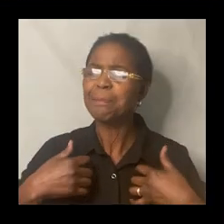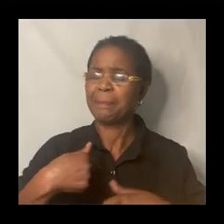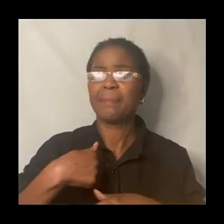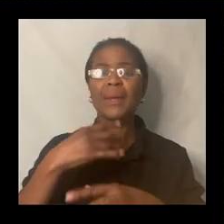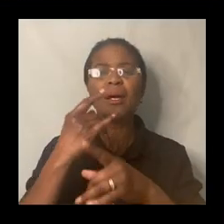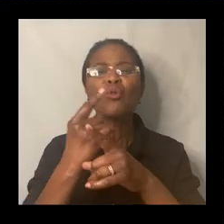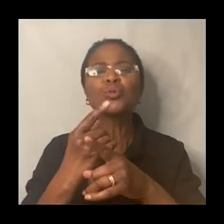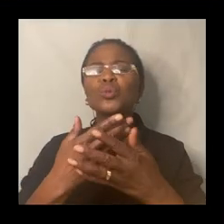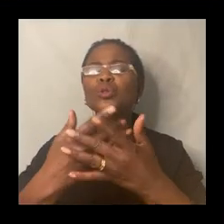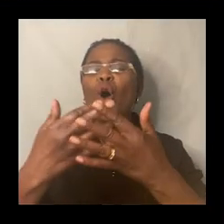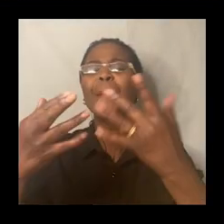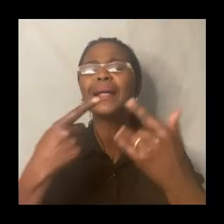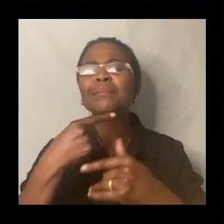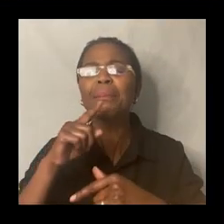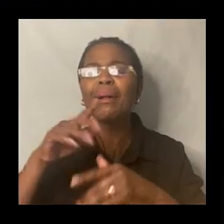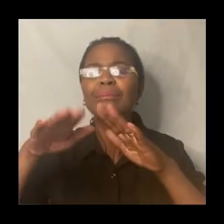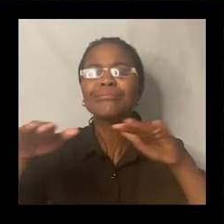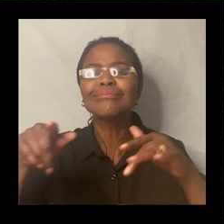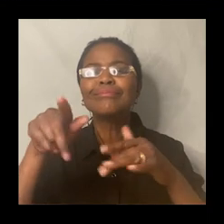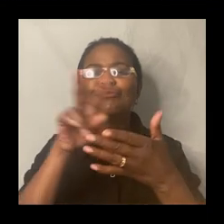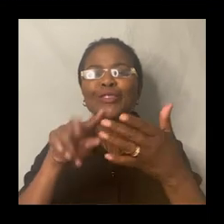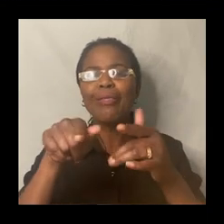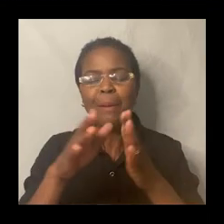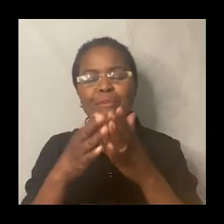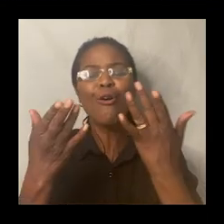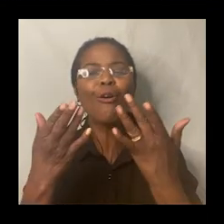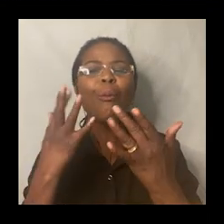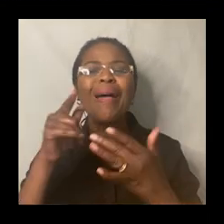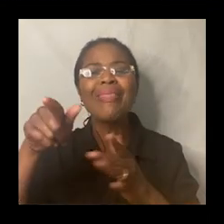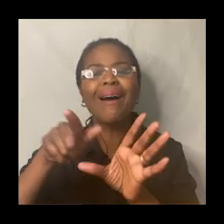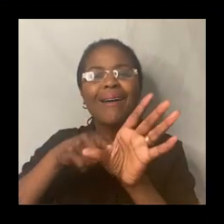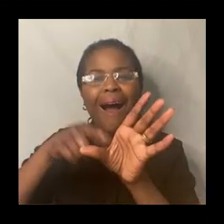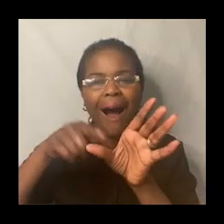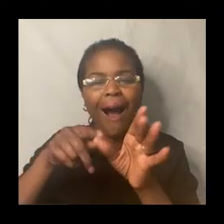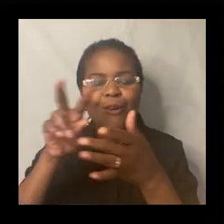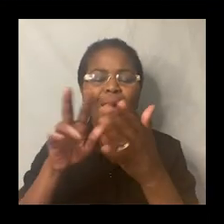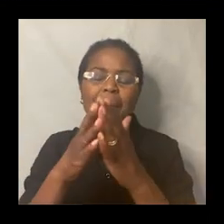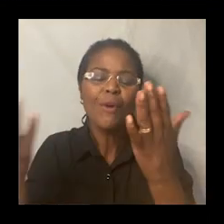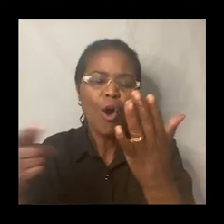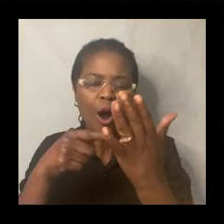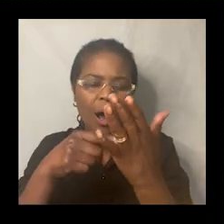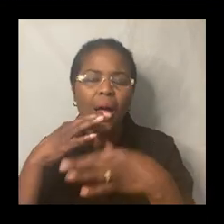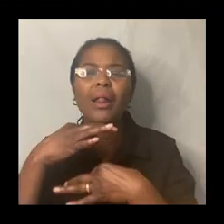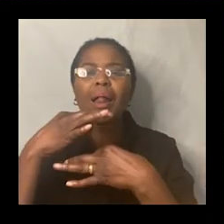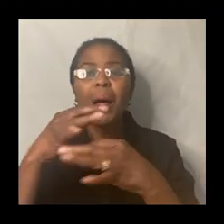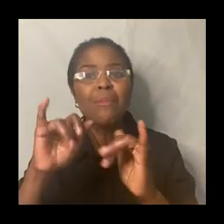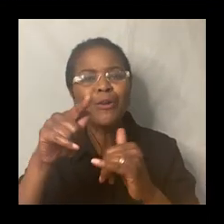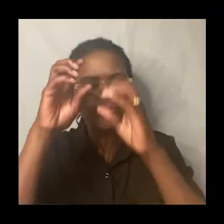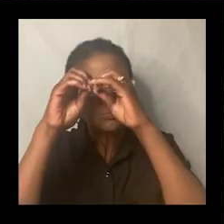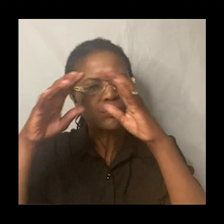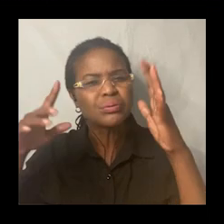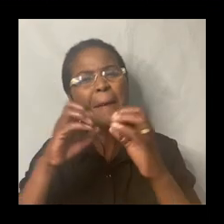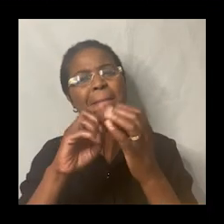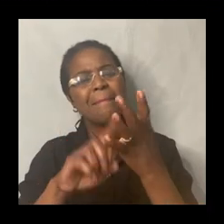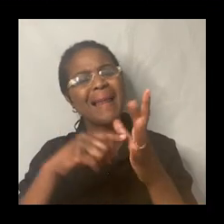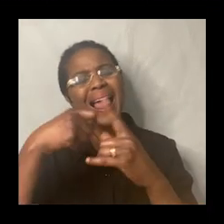speaking to so many readers who love this book and who read it, you know, when they were a lot younger, and you might imagine that Blake's a